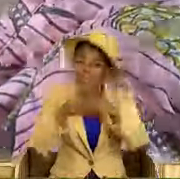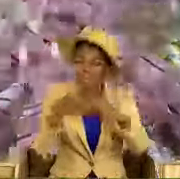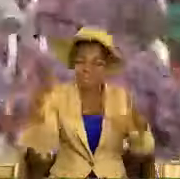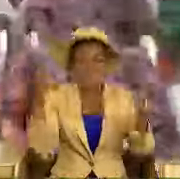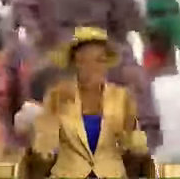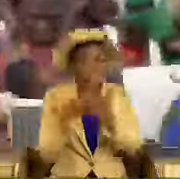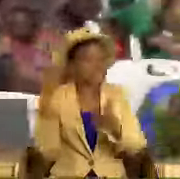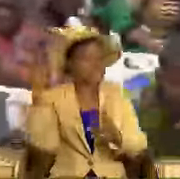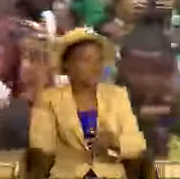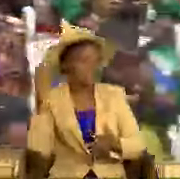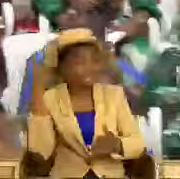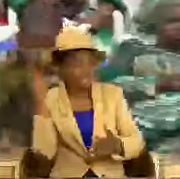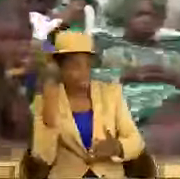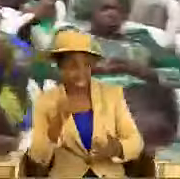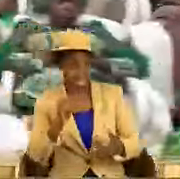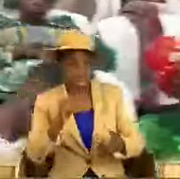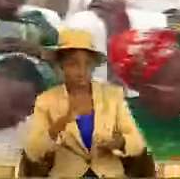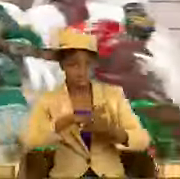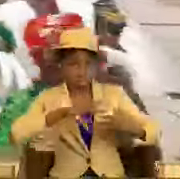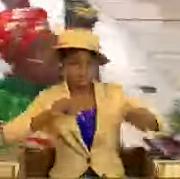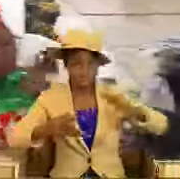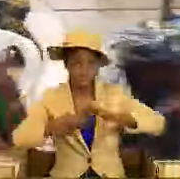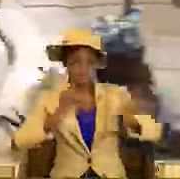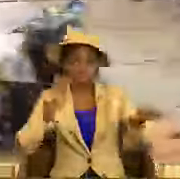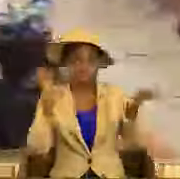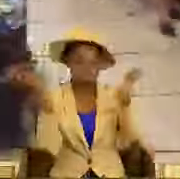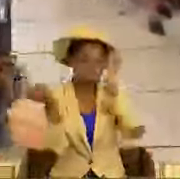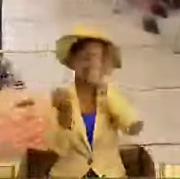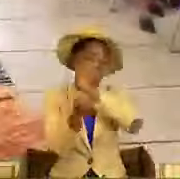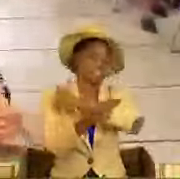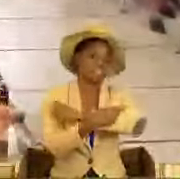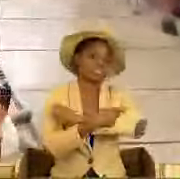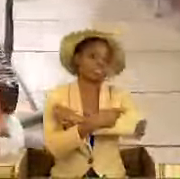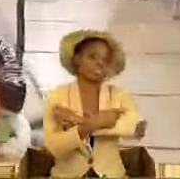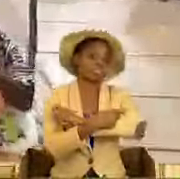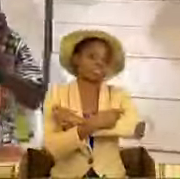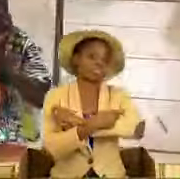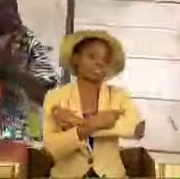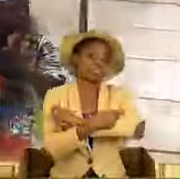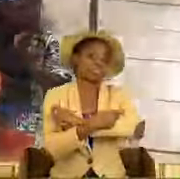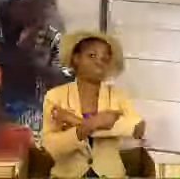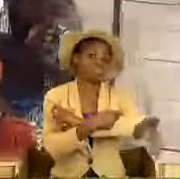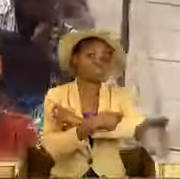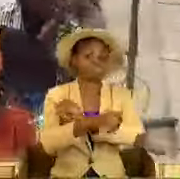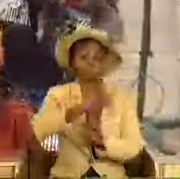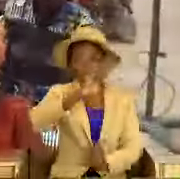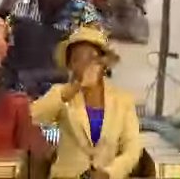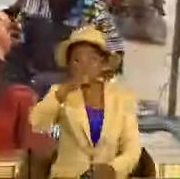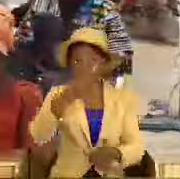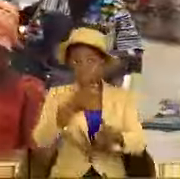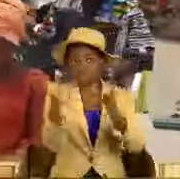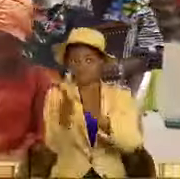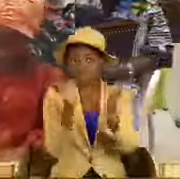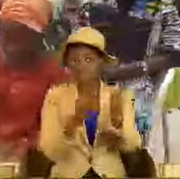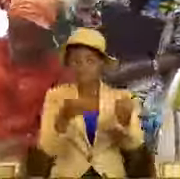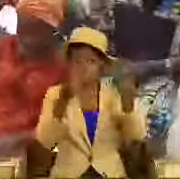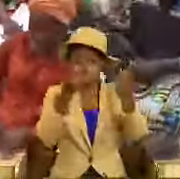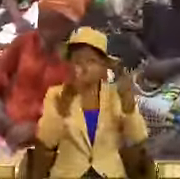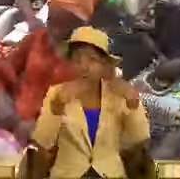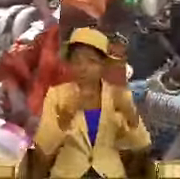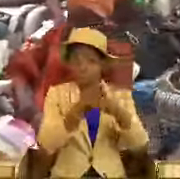from Jero Jero which is known for his high lofty world and expensive